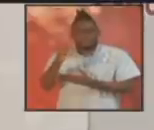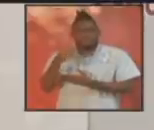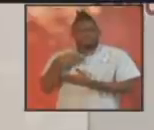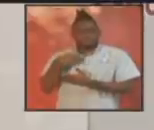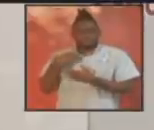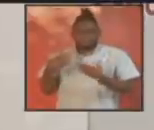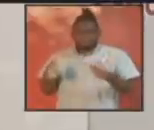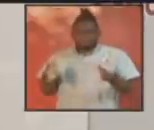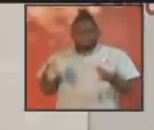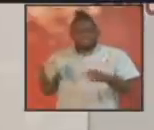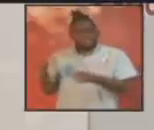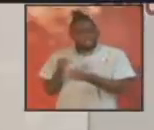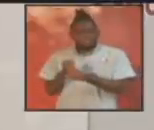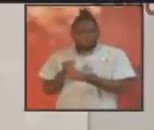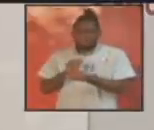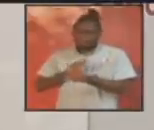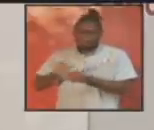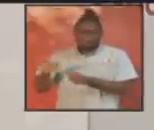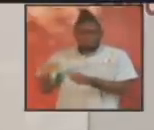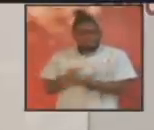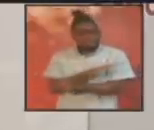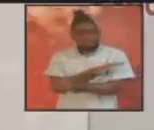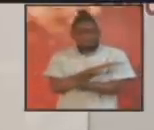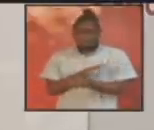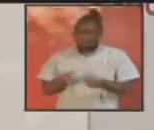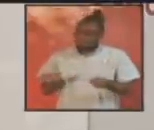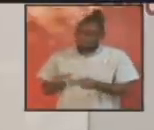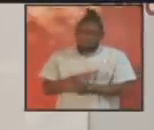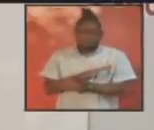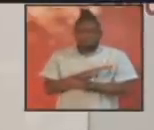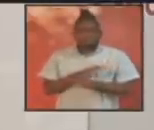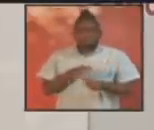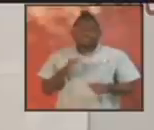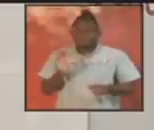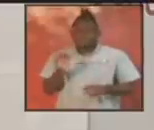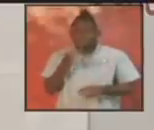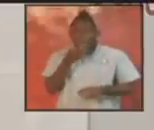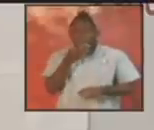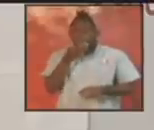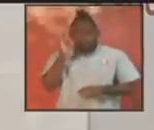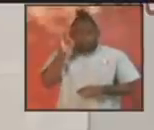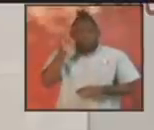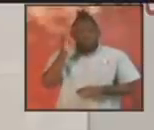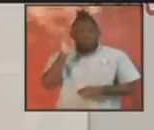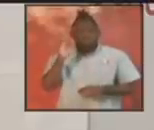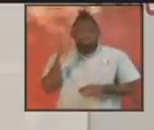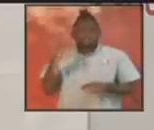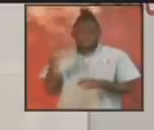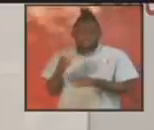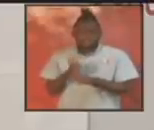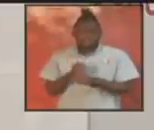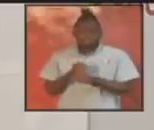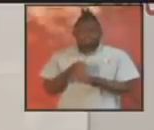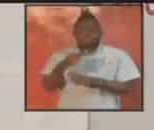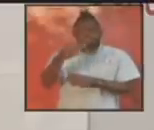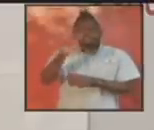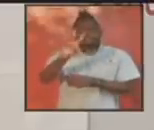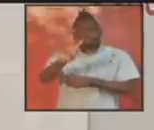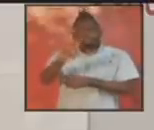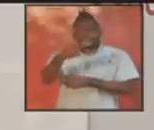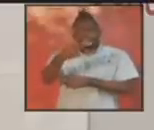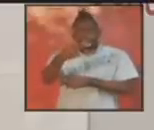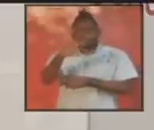very near future, we are anticipating the first supply of WHO-approved